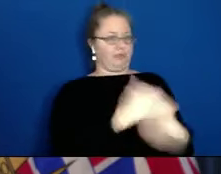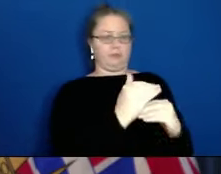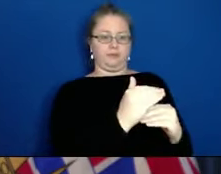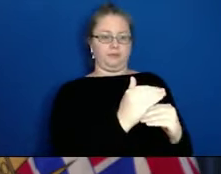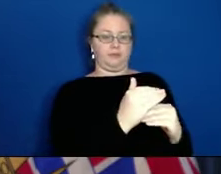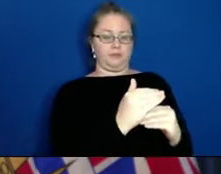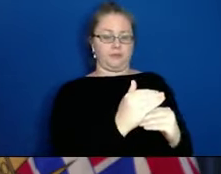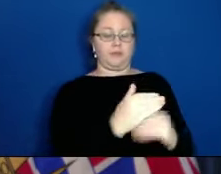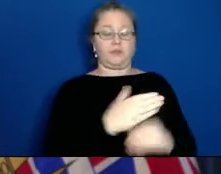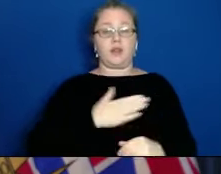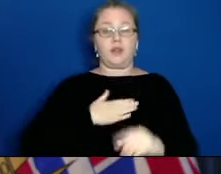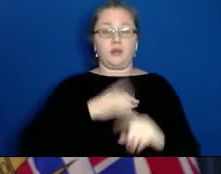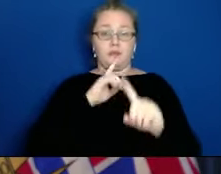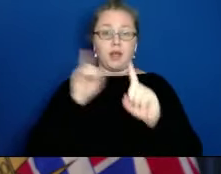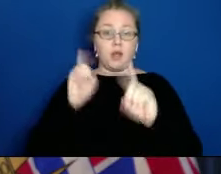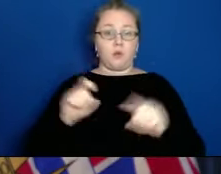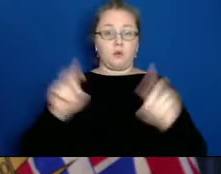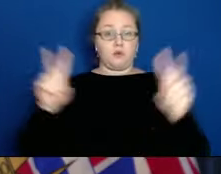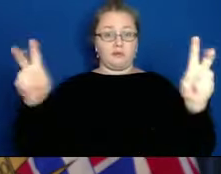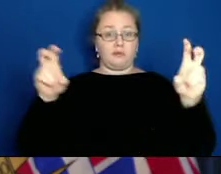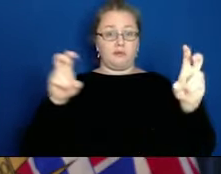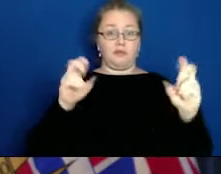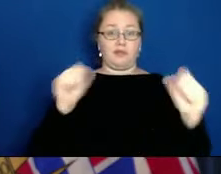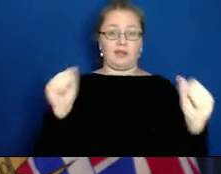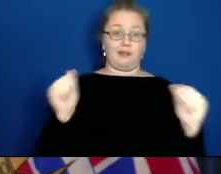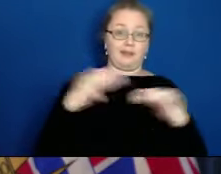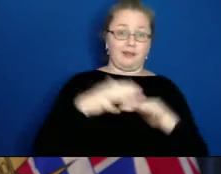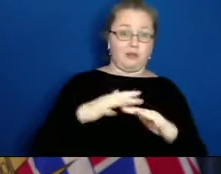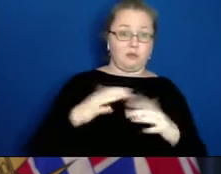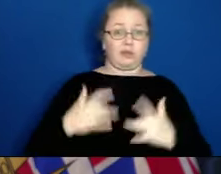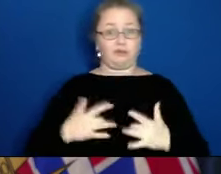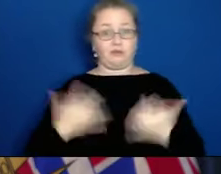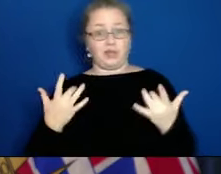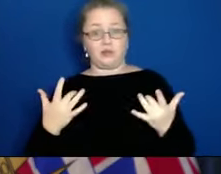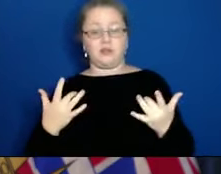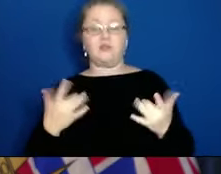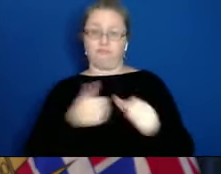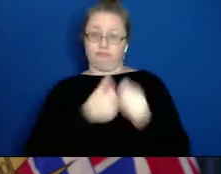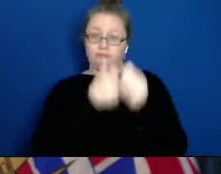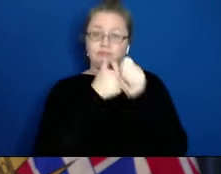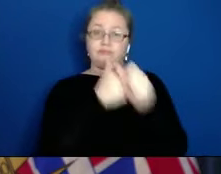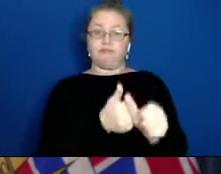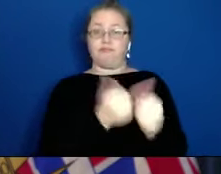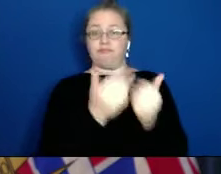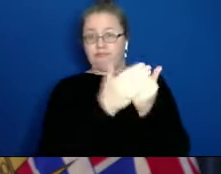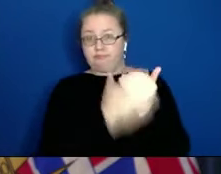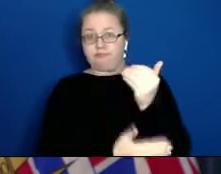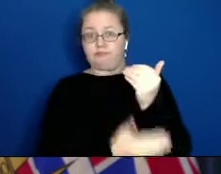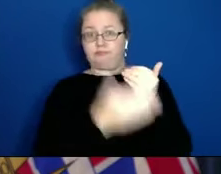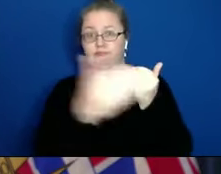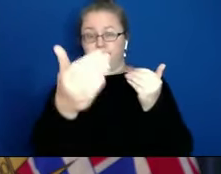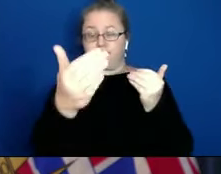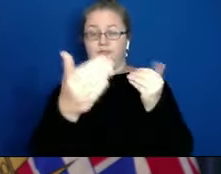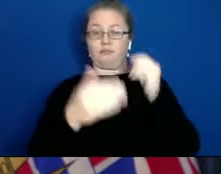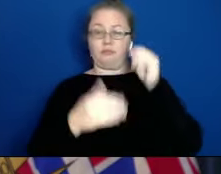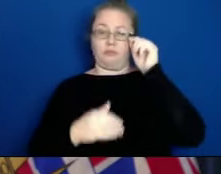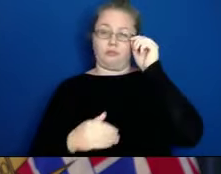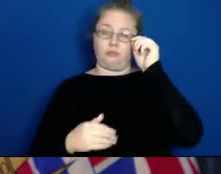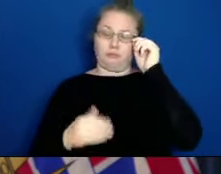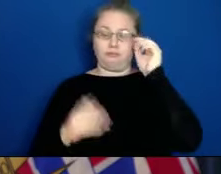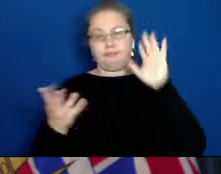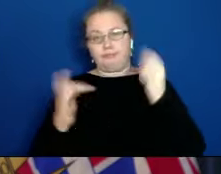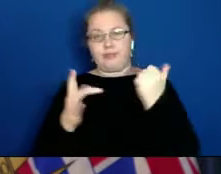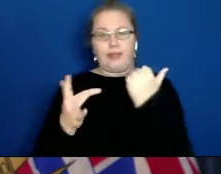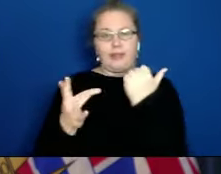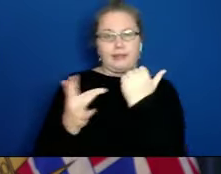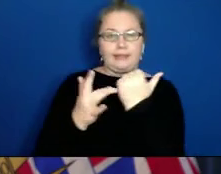events order, are not allowed to take place until further notice. So that goes back, and that's a bit of a technical